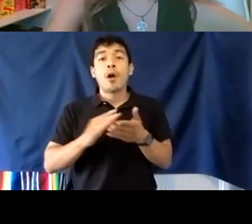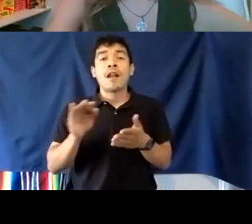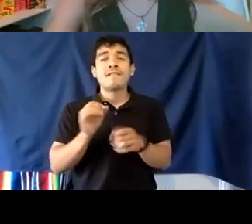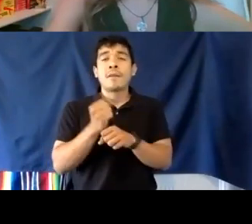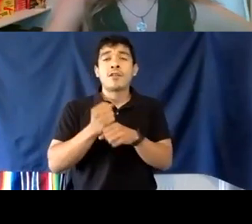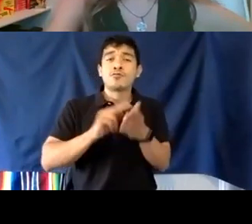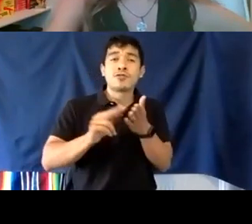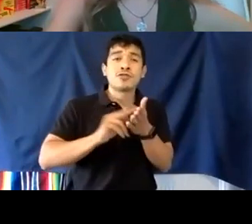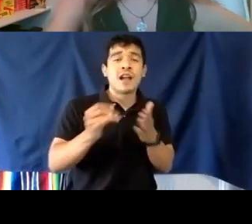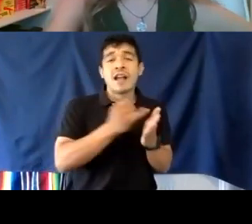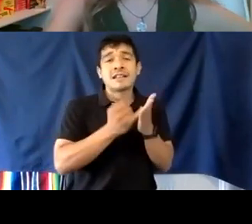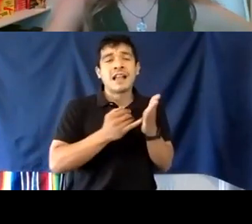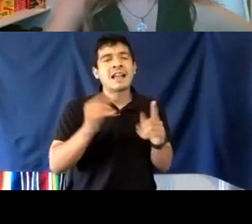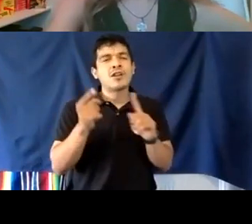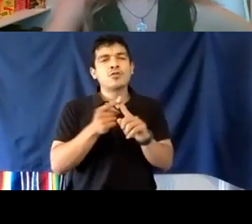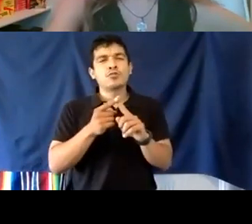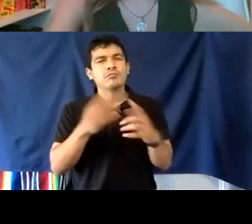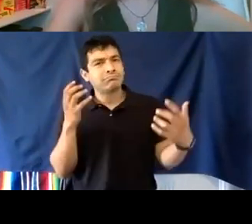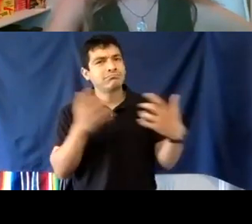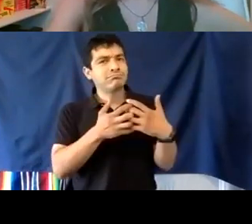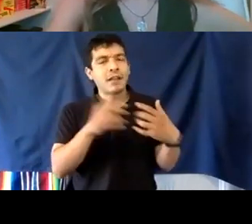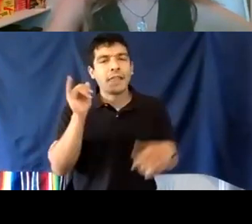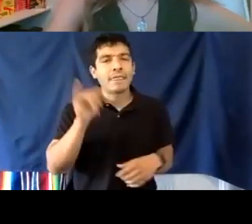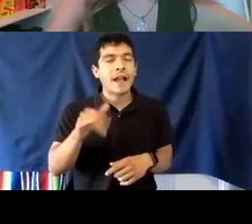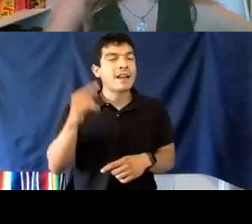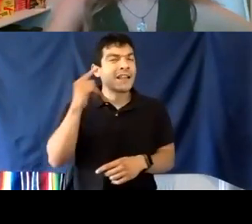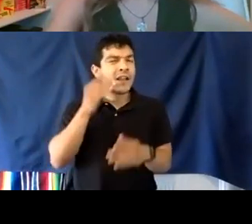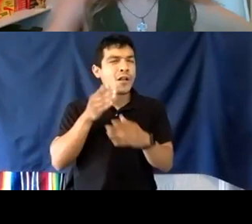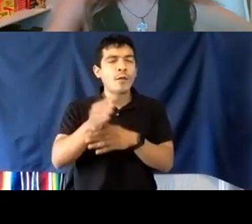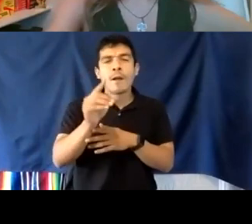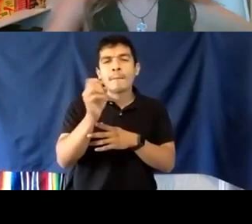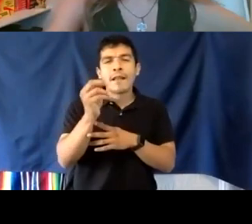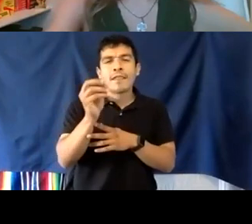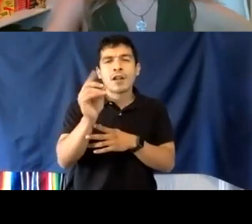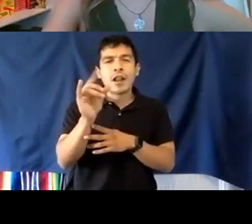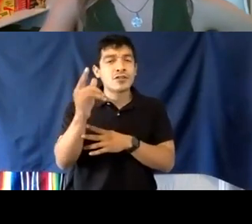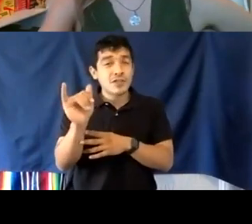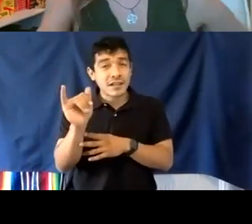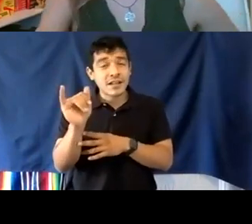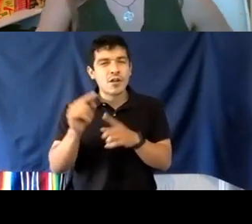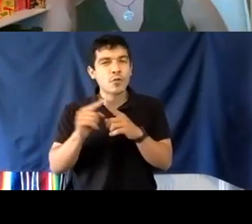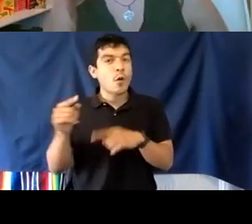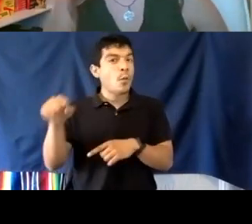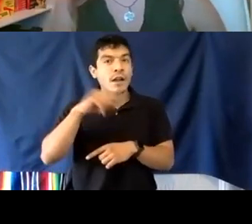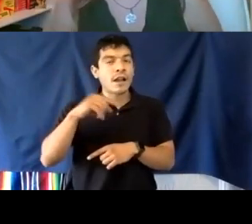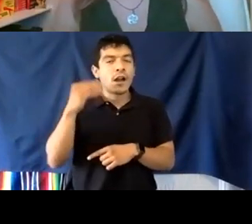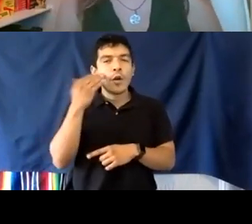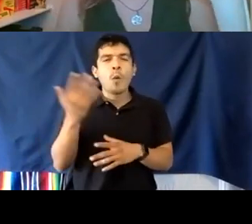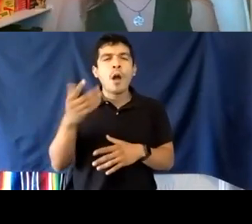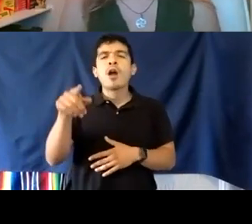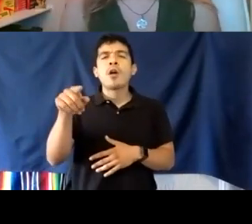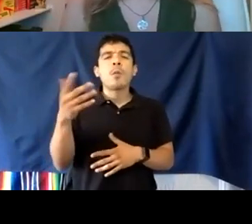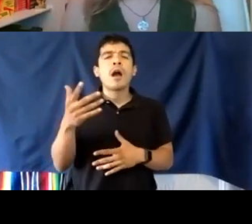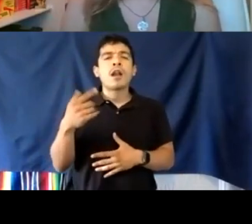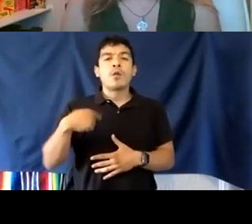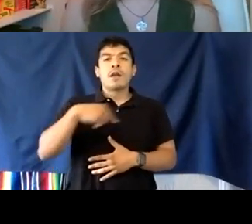is to accommodate that, right? And think through the methodology so that it says clearly what you intend it to say is how